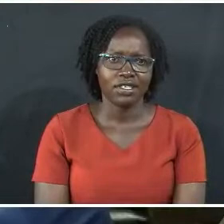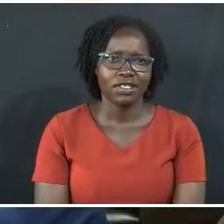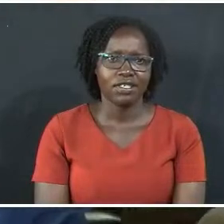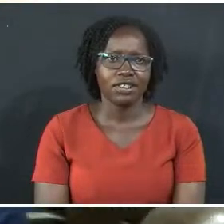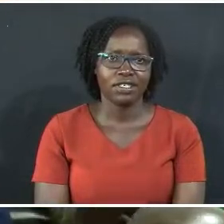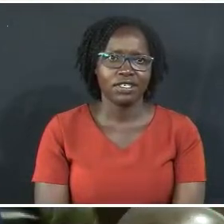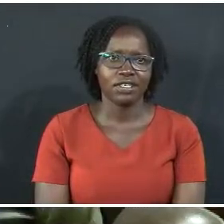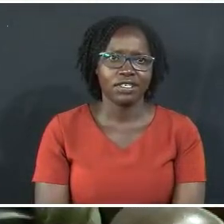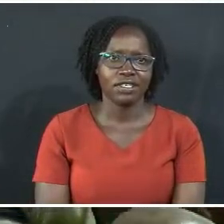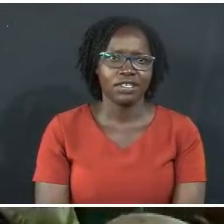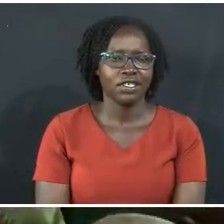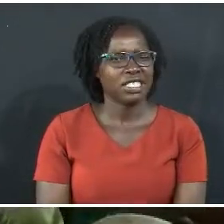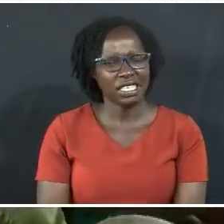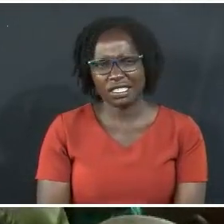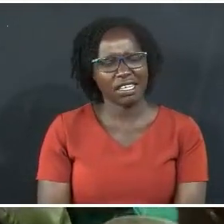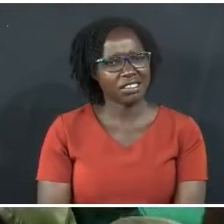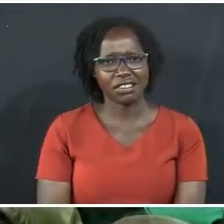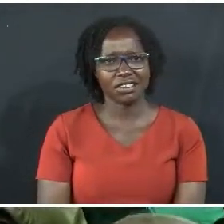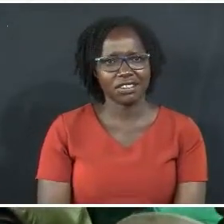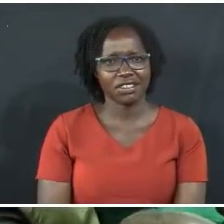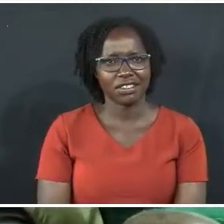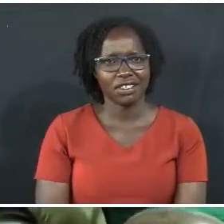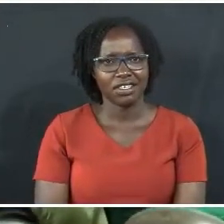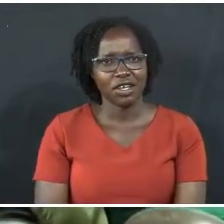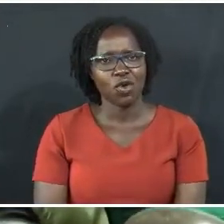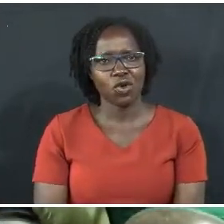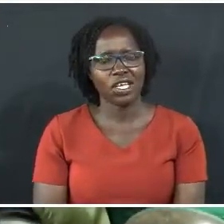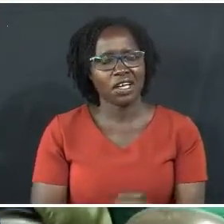Well done. Please join them.